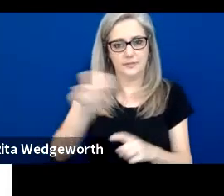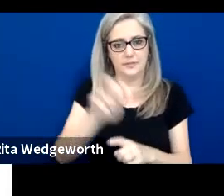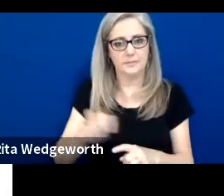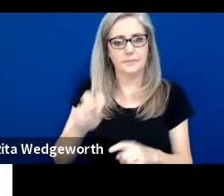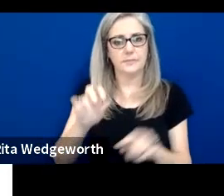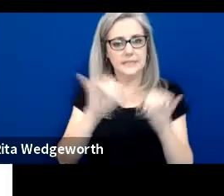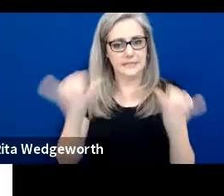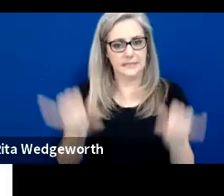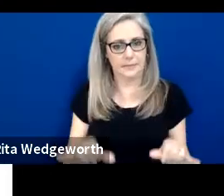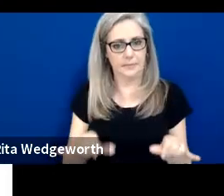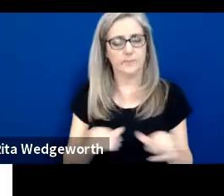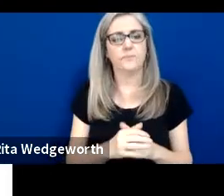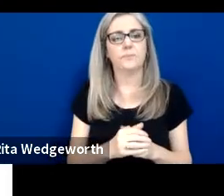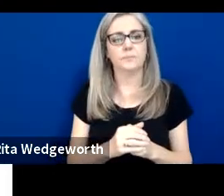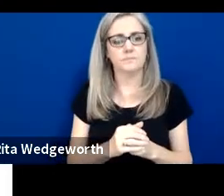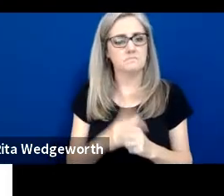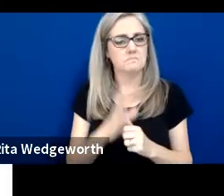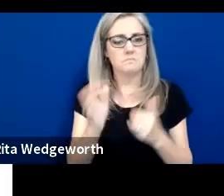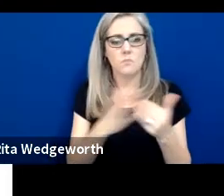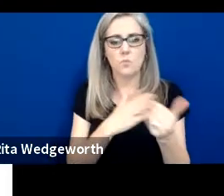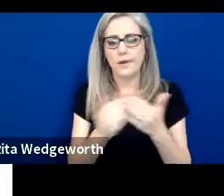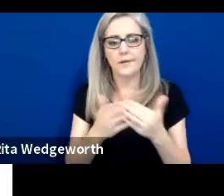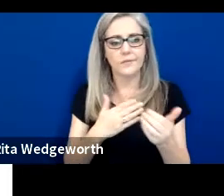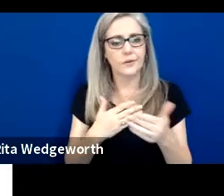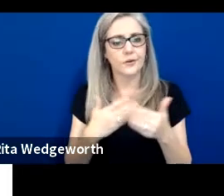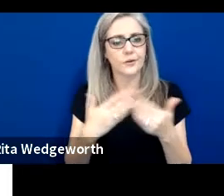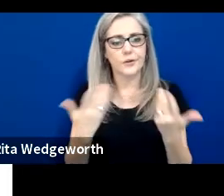the basically whatever